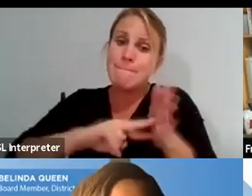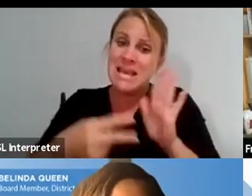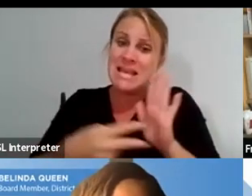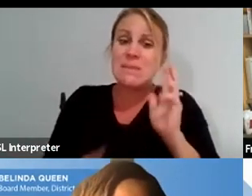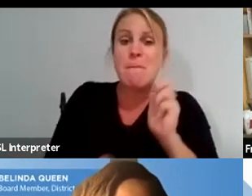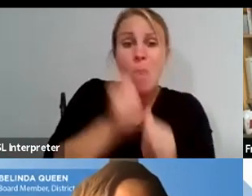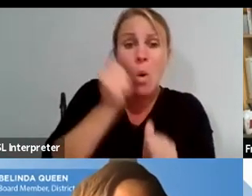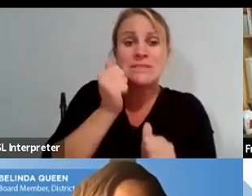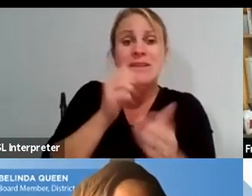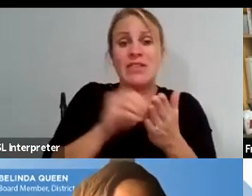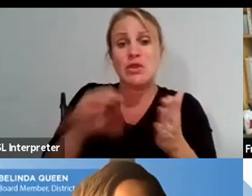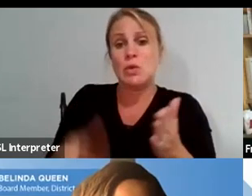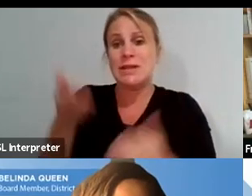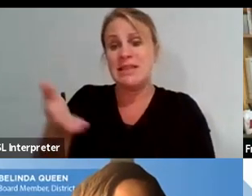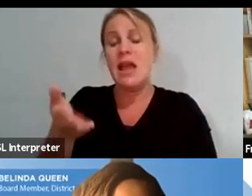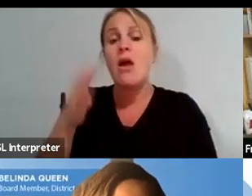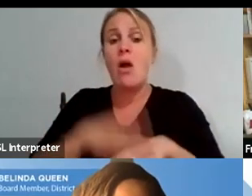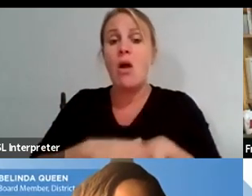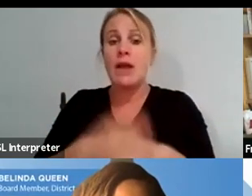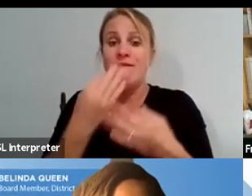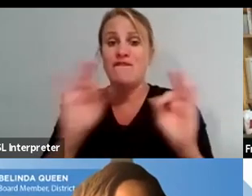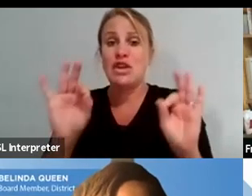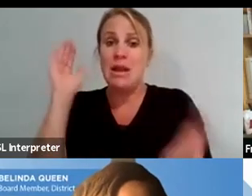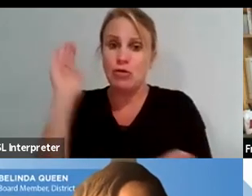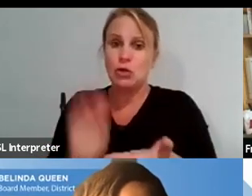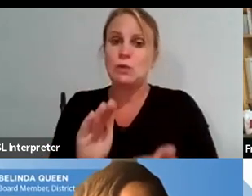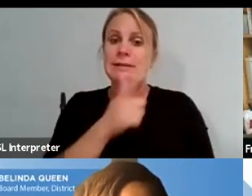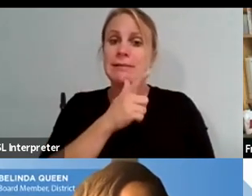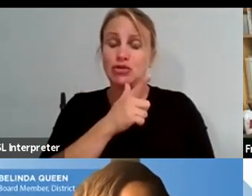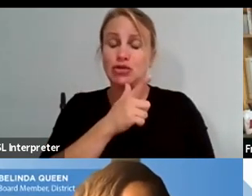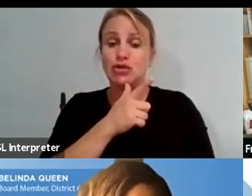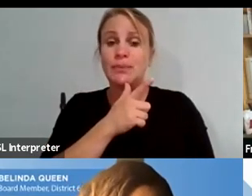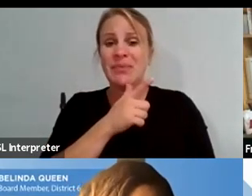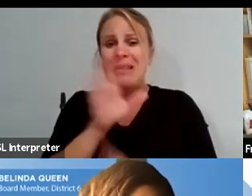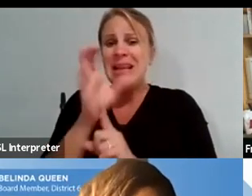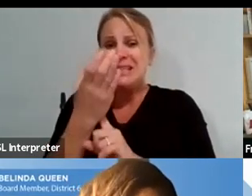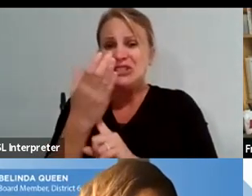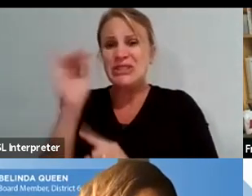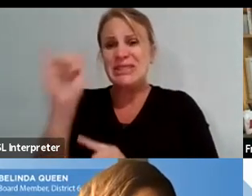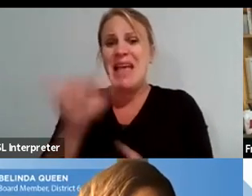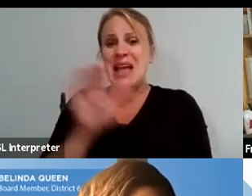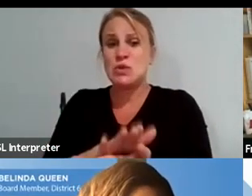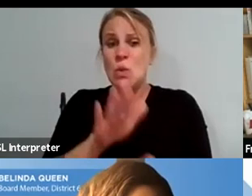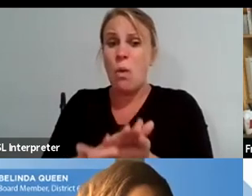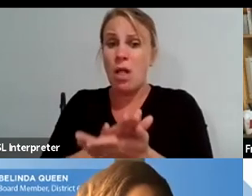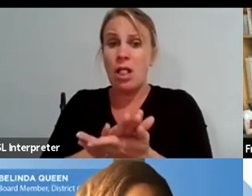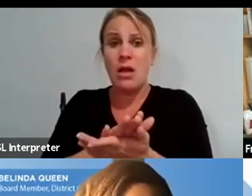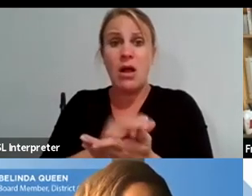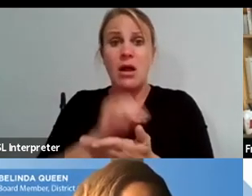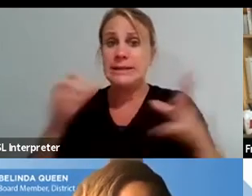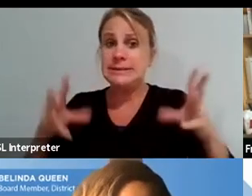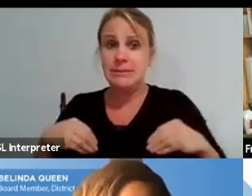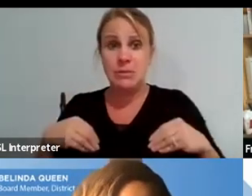that school are on free and reduced lunch. The conditions in this school are completely